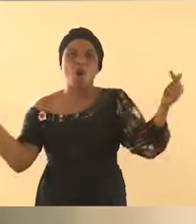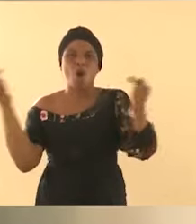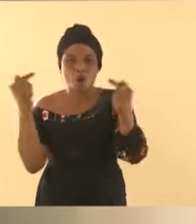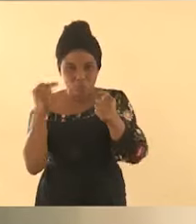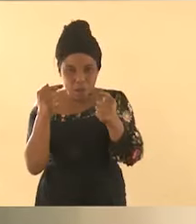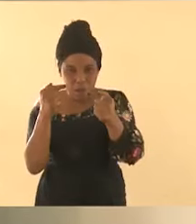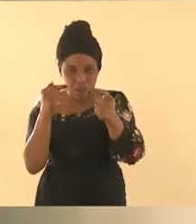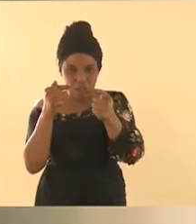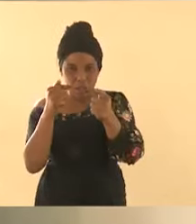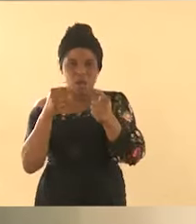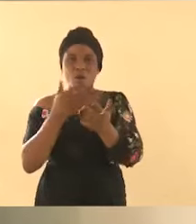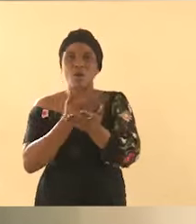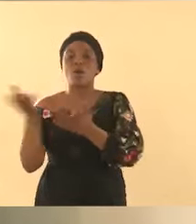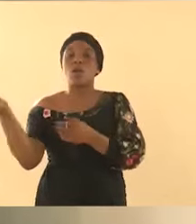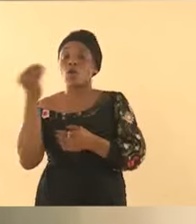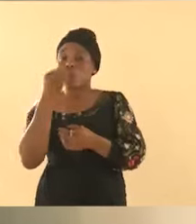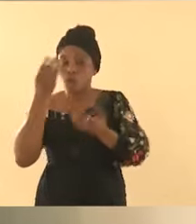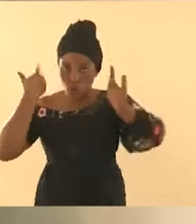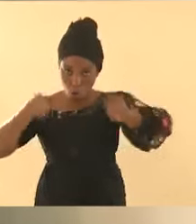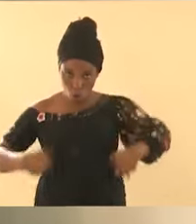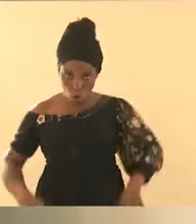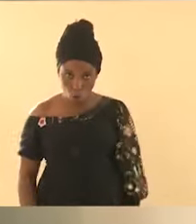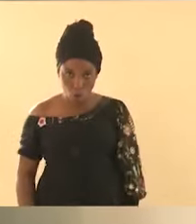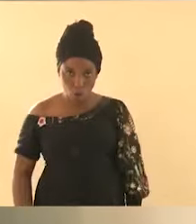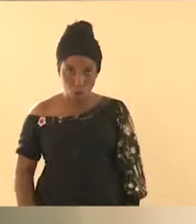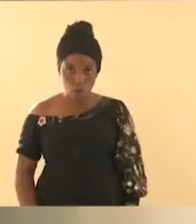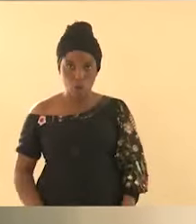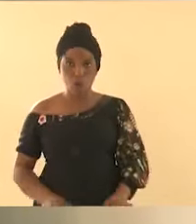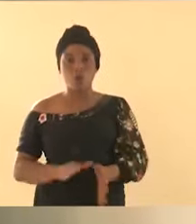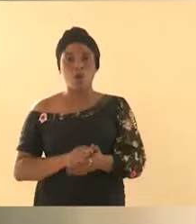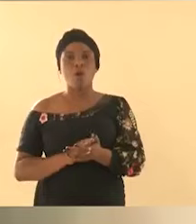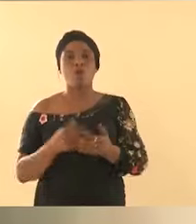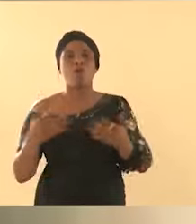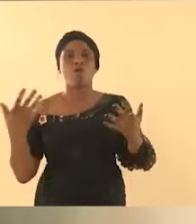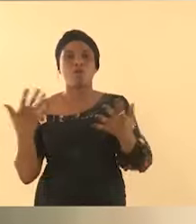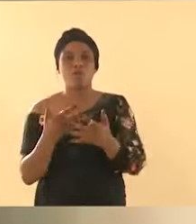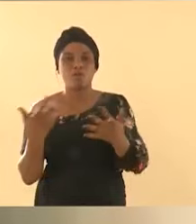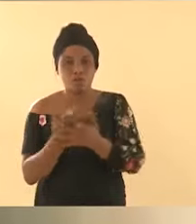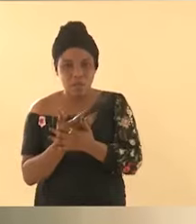Or persecution? Or lack of food and clothing?